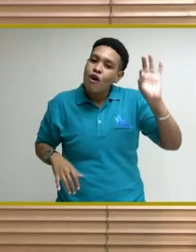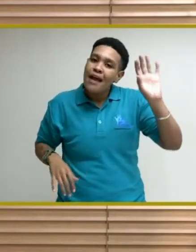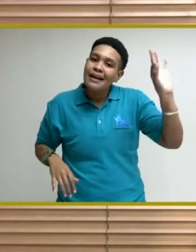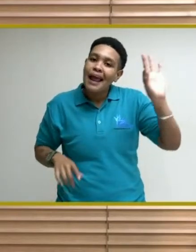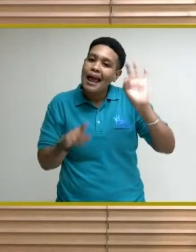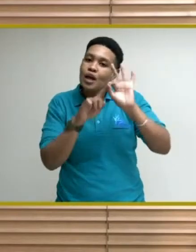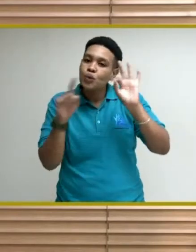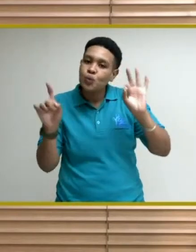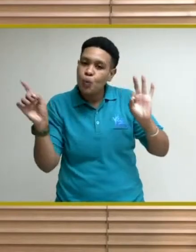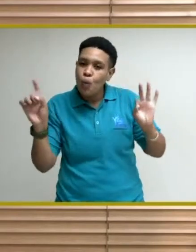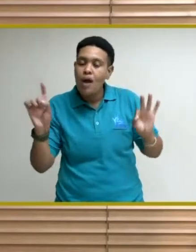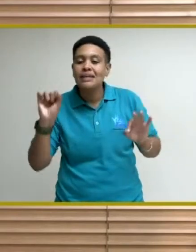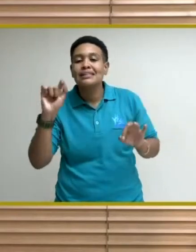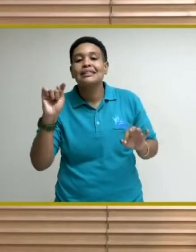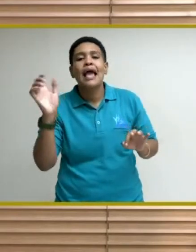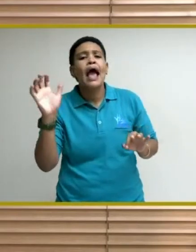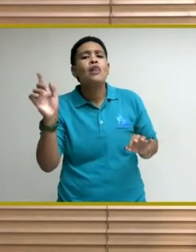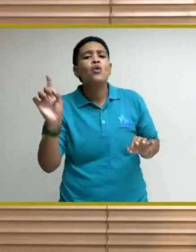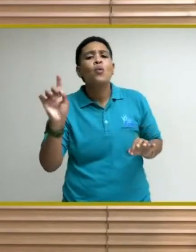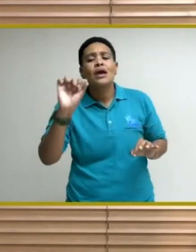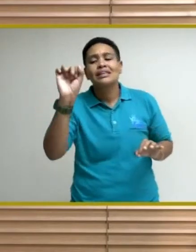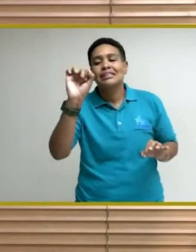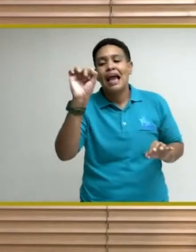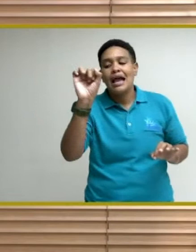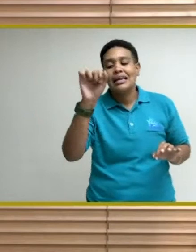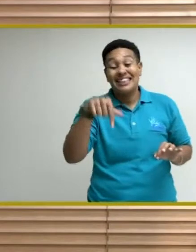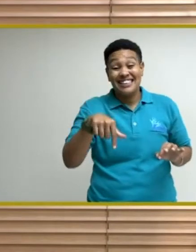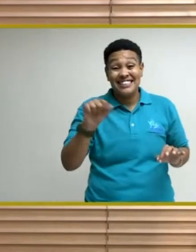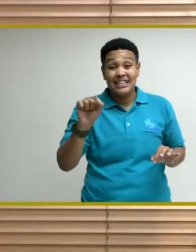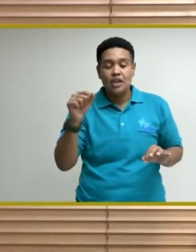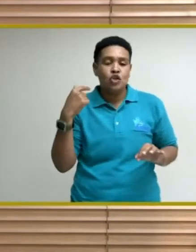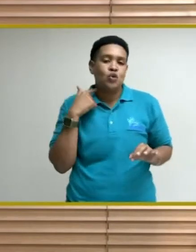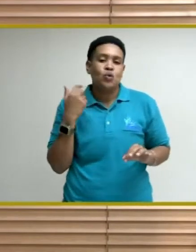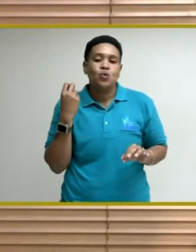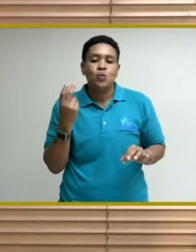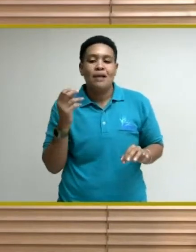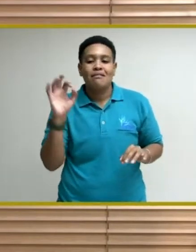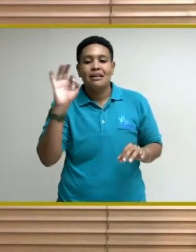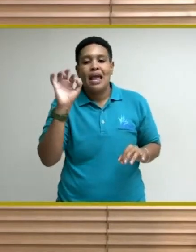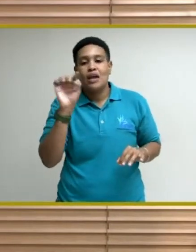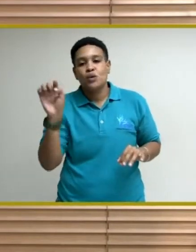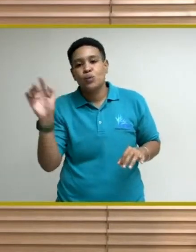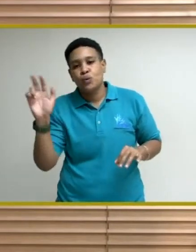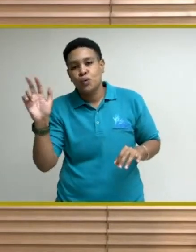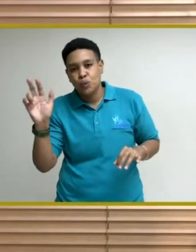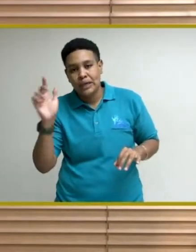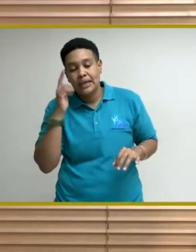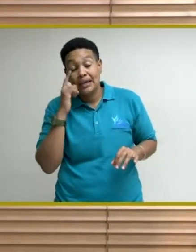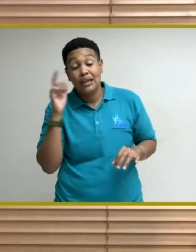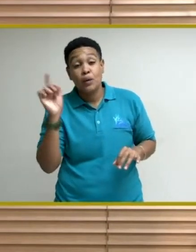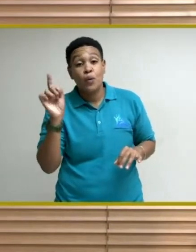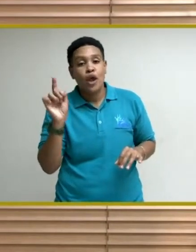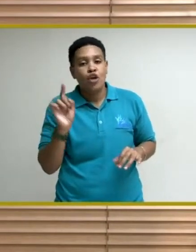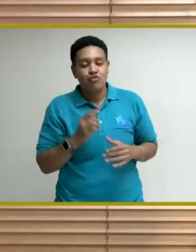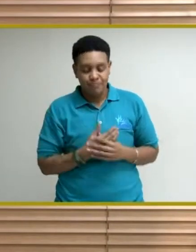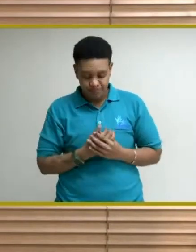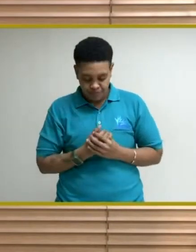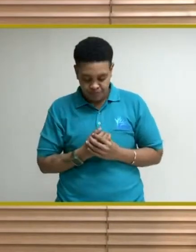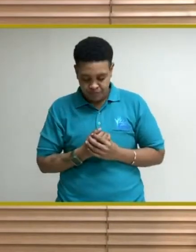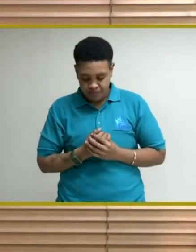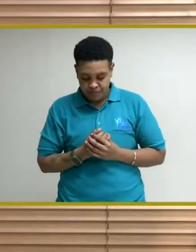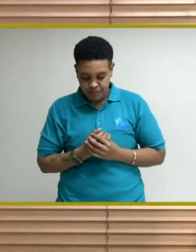St. Catherine, this Saturday, June 12th, 9 a.m. to 3 p.m. at the following